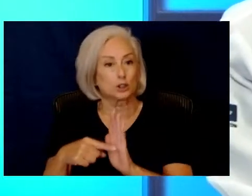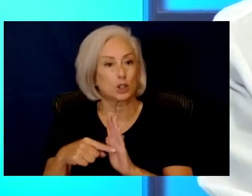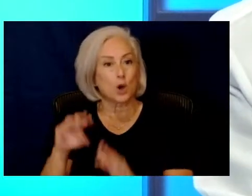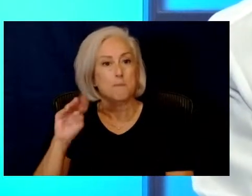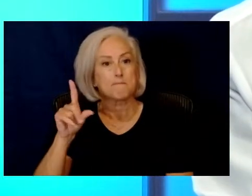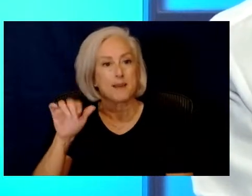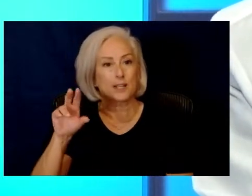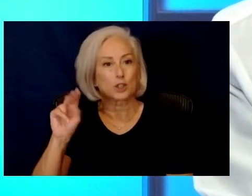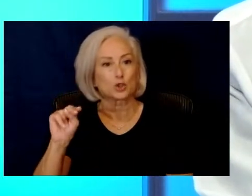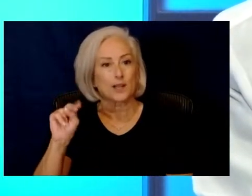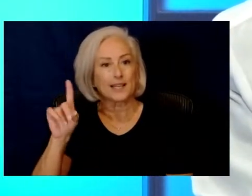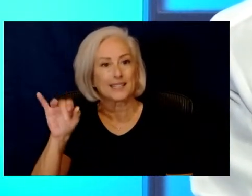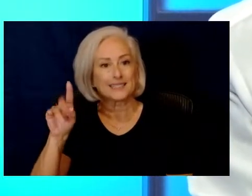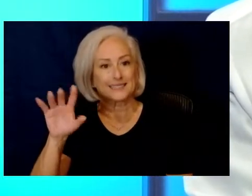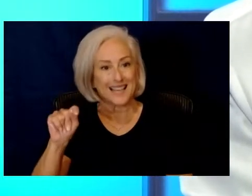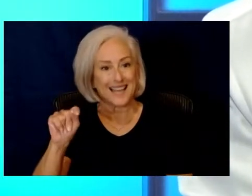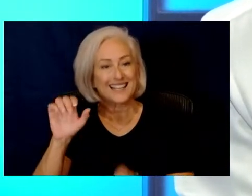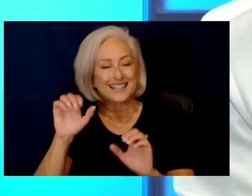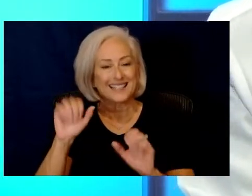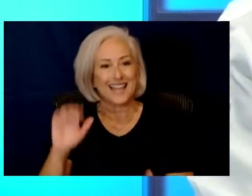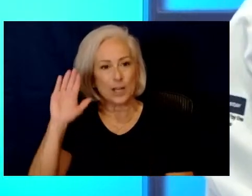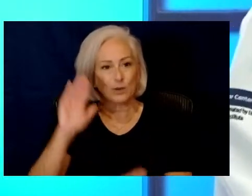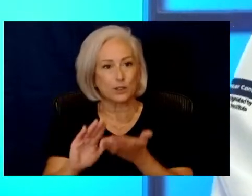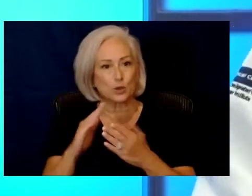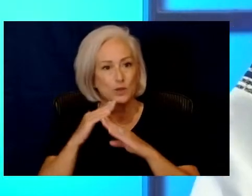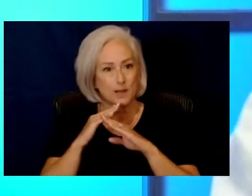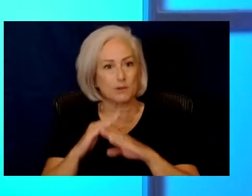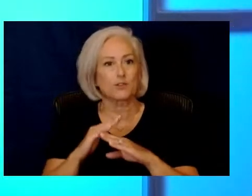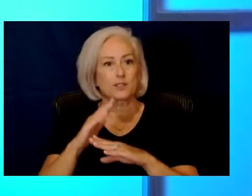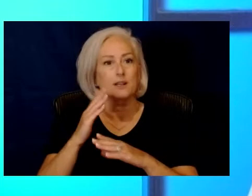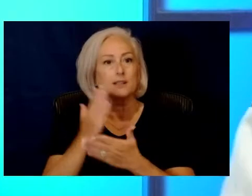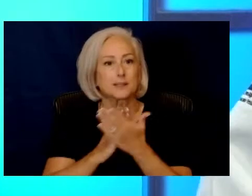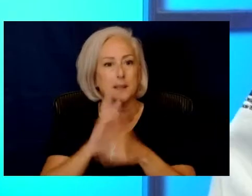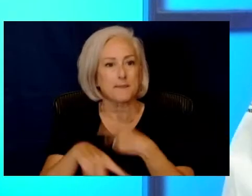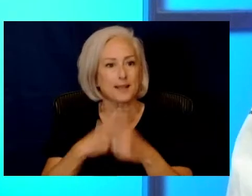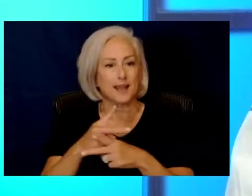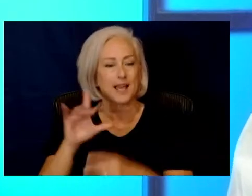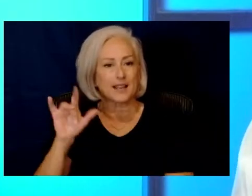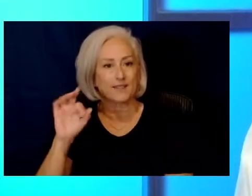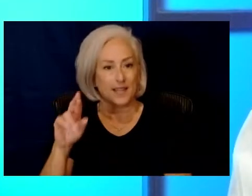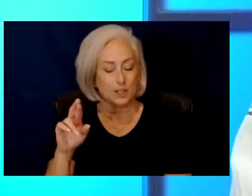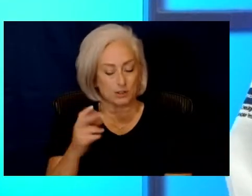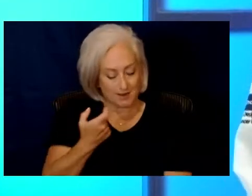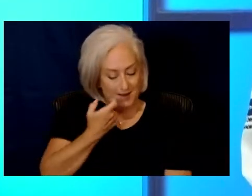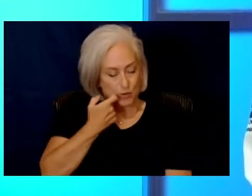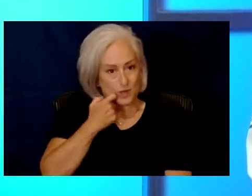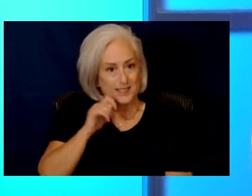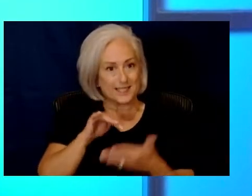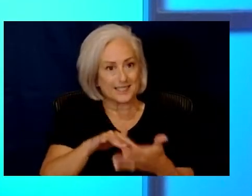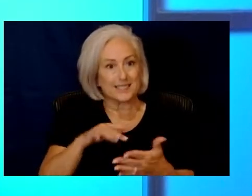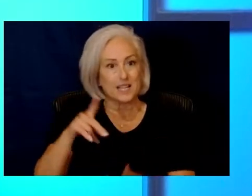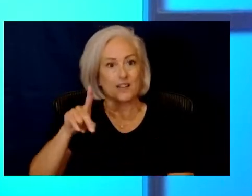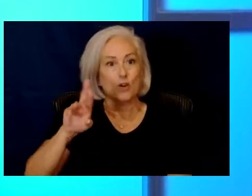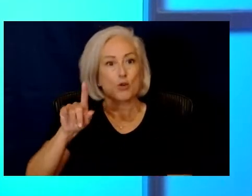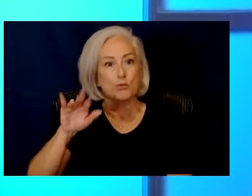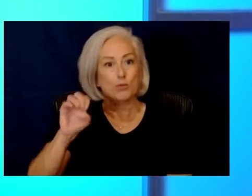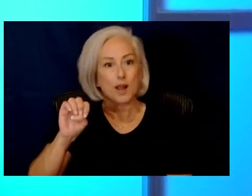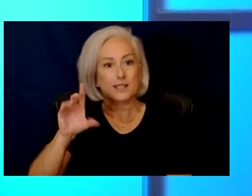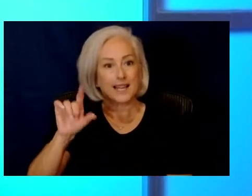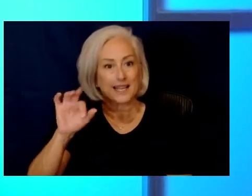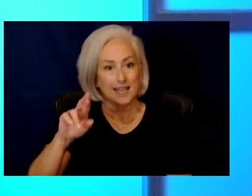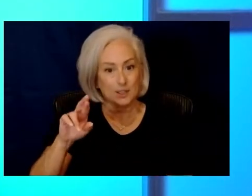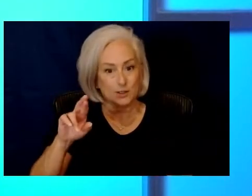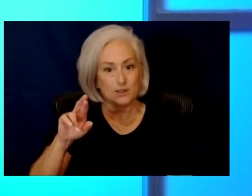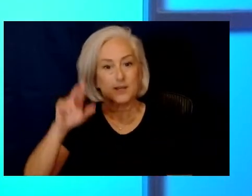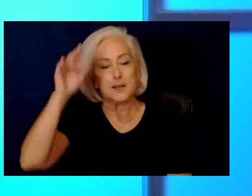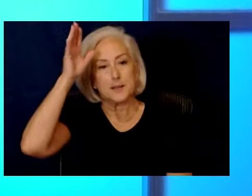reduce and actually prevent certain types of cancer. For example, there was a recent study in prostate cancer where men who are on active surveillance